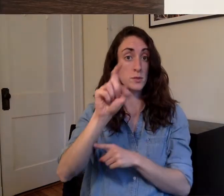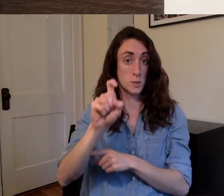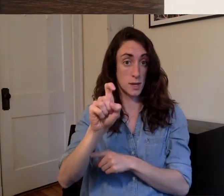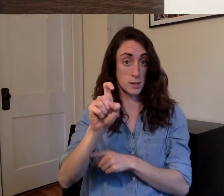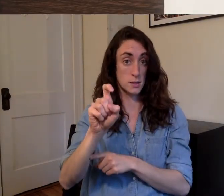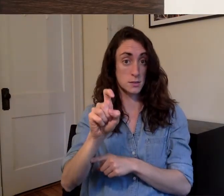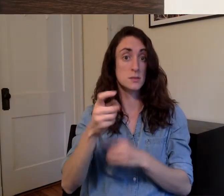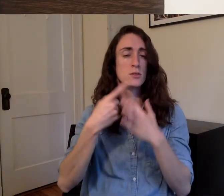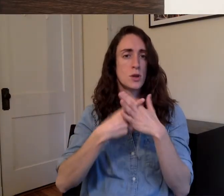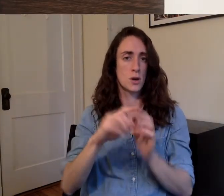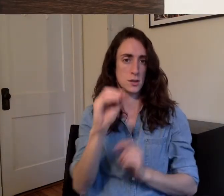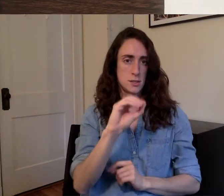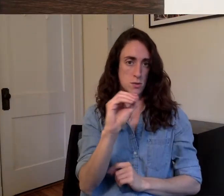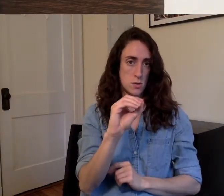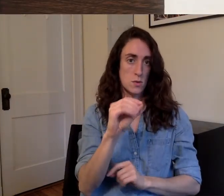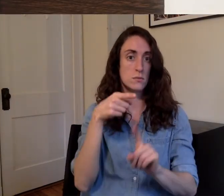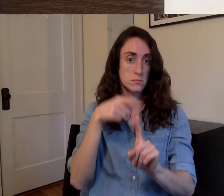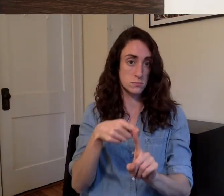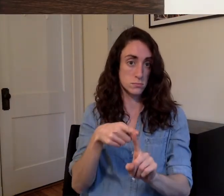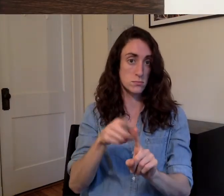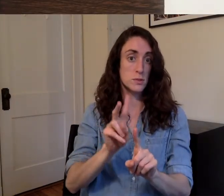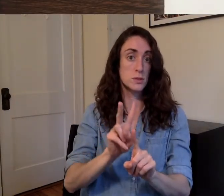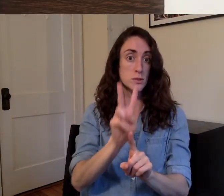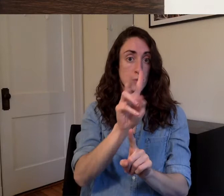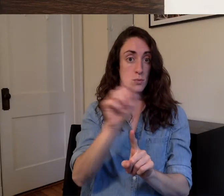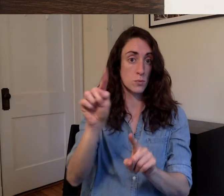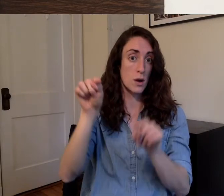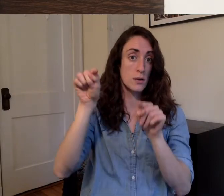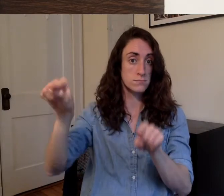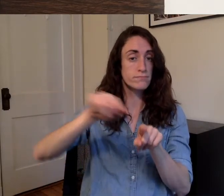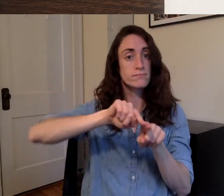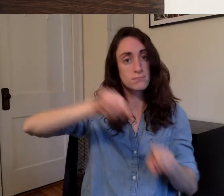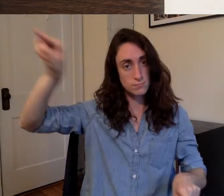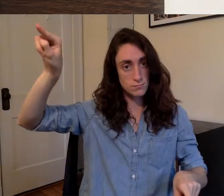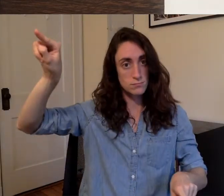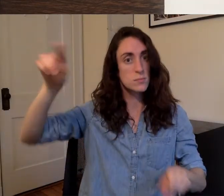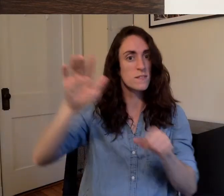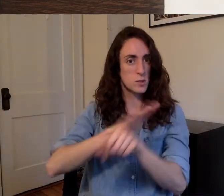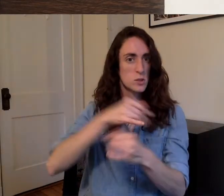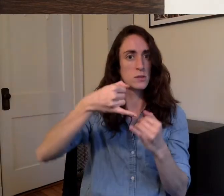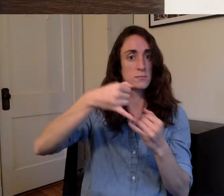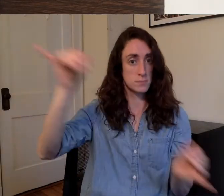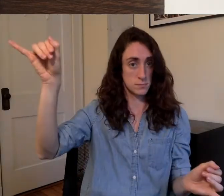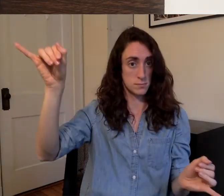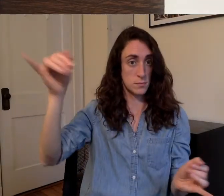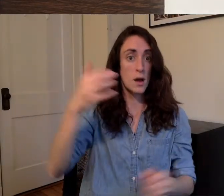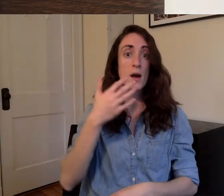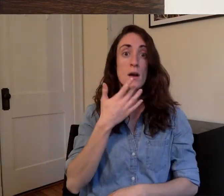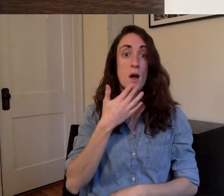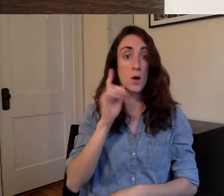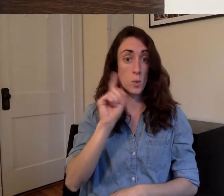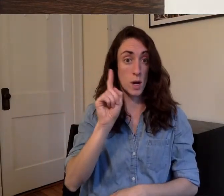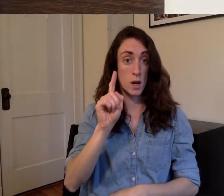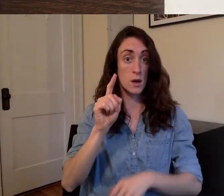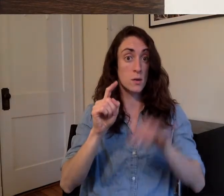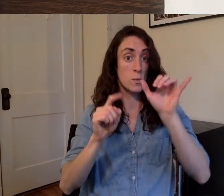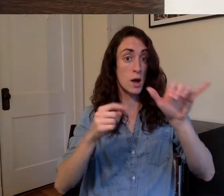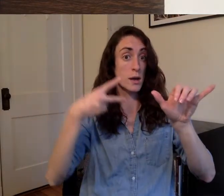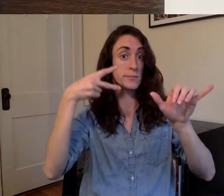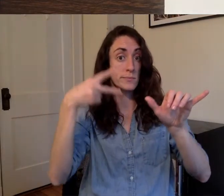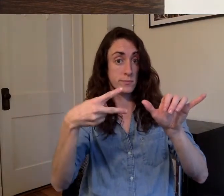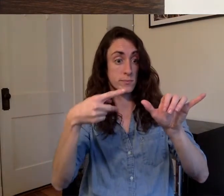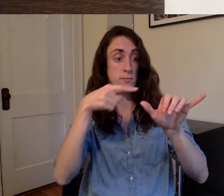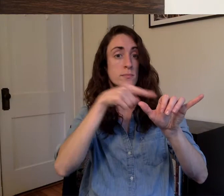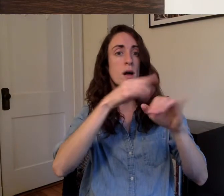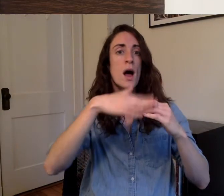So for y is greater than or equal to 2x, we'll start at the y-intercept of 0, give a slope of 2, and connect those with a line. And we'll use a solid